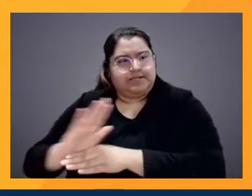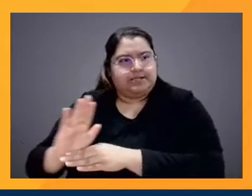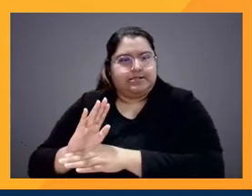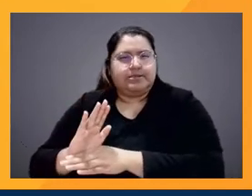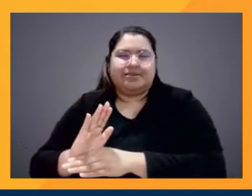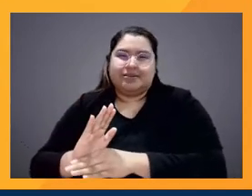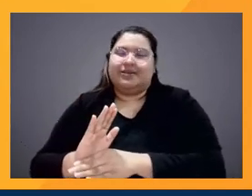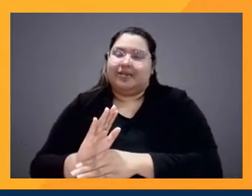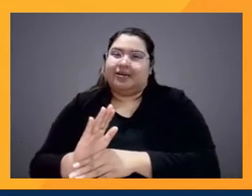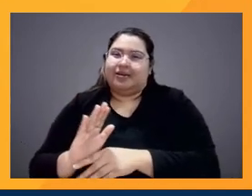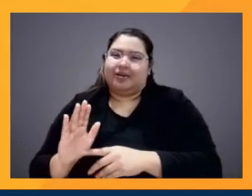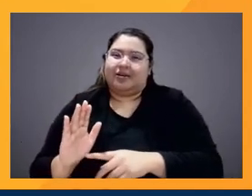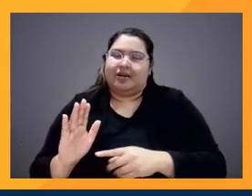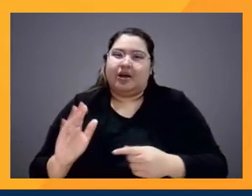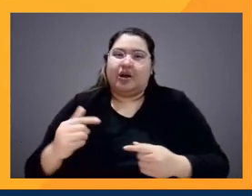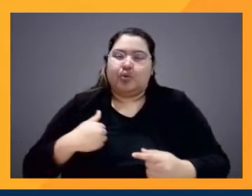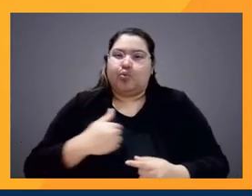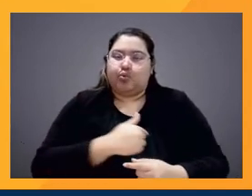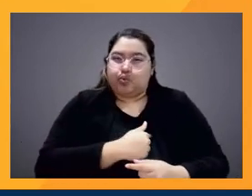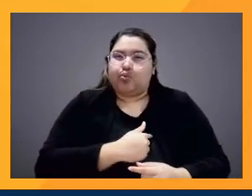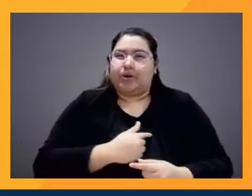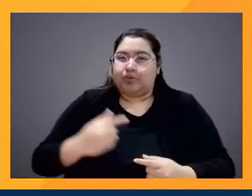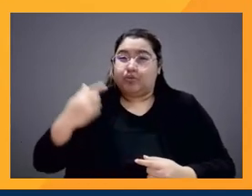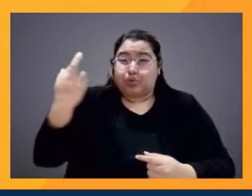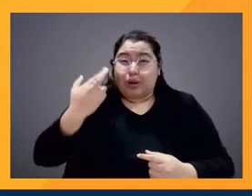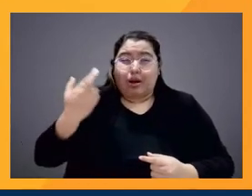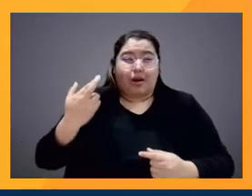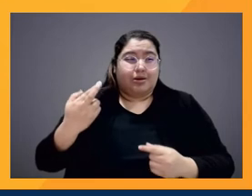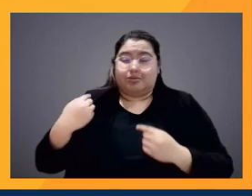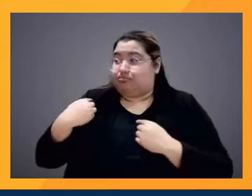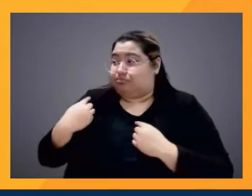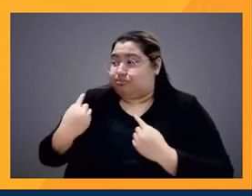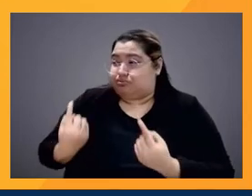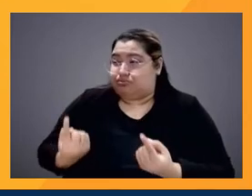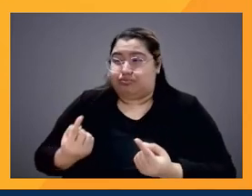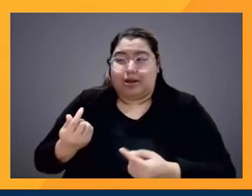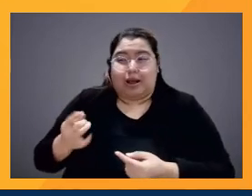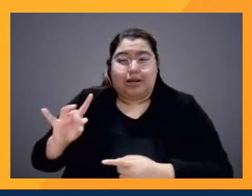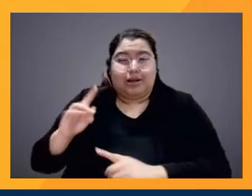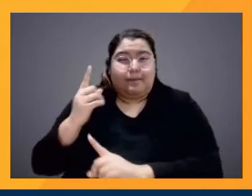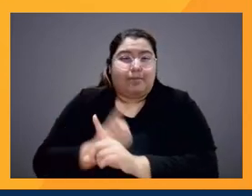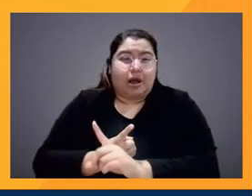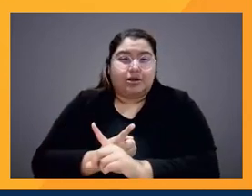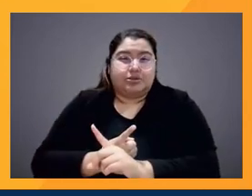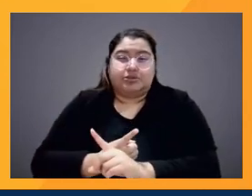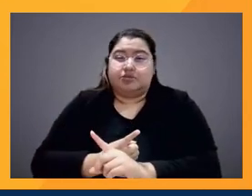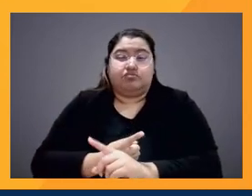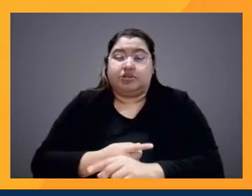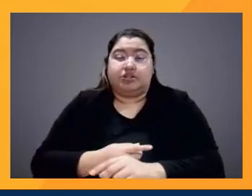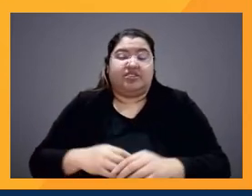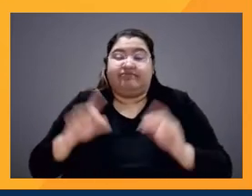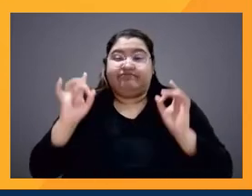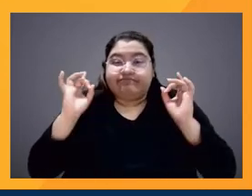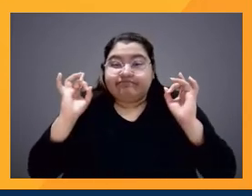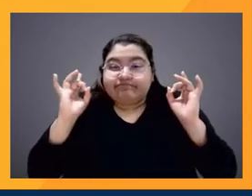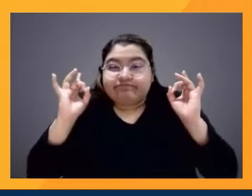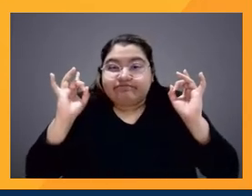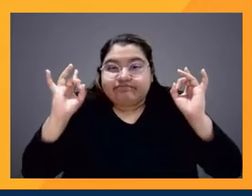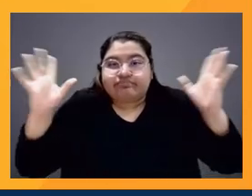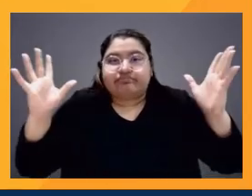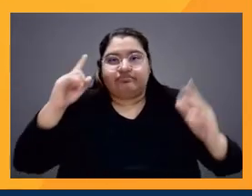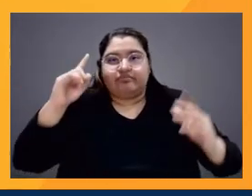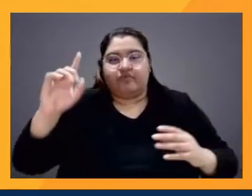here, is what are some recommendations you would have for short-term solutions to support the recovery of immigrant workers? So the first one's tailored to you.